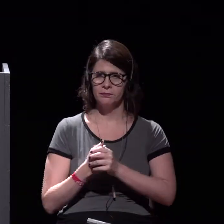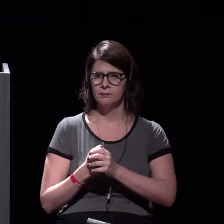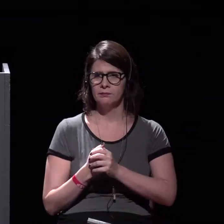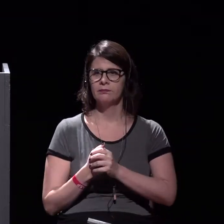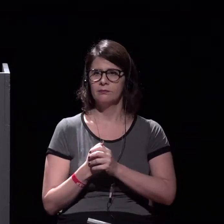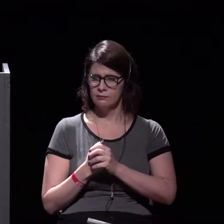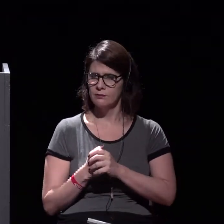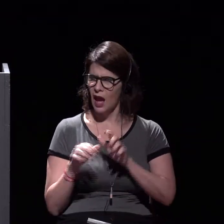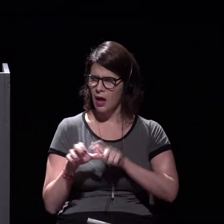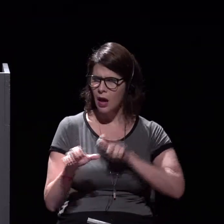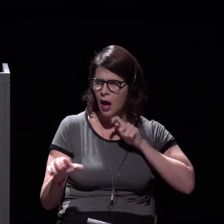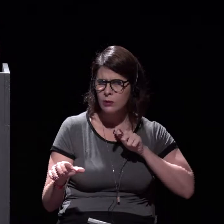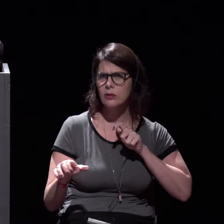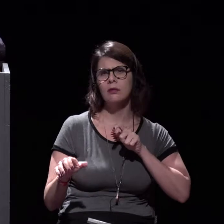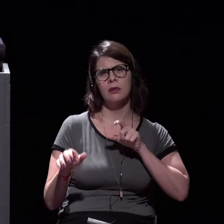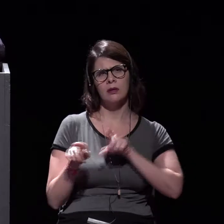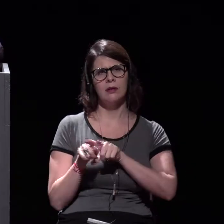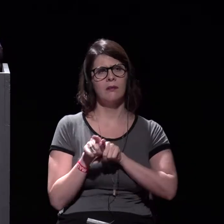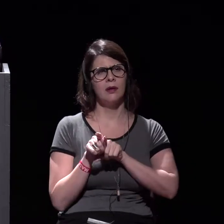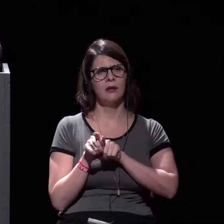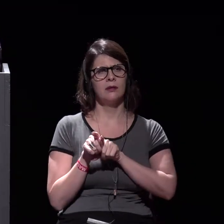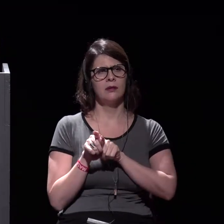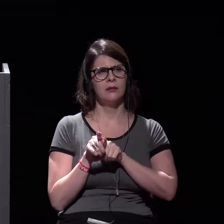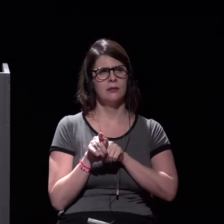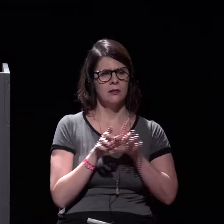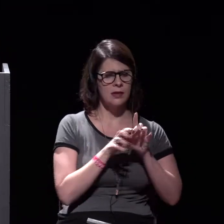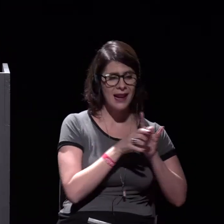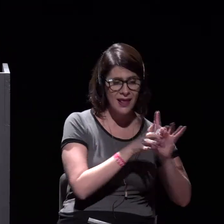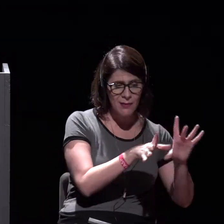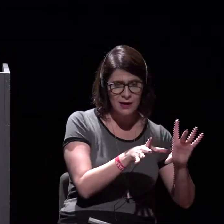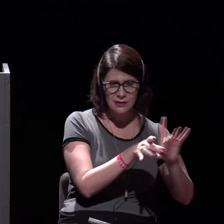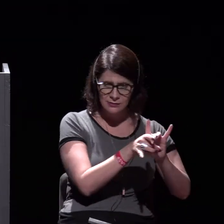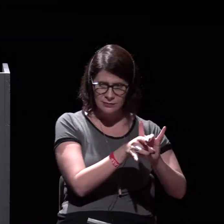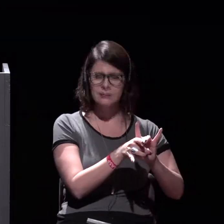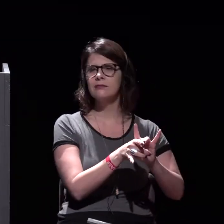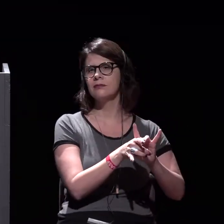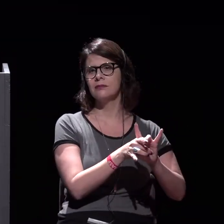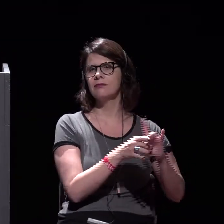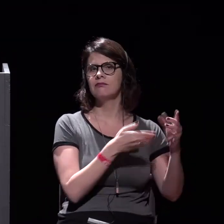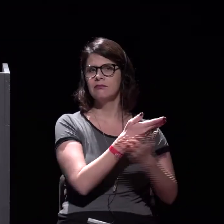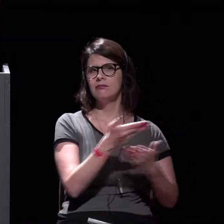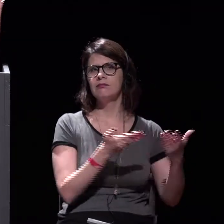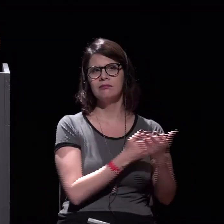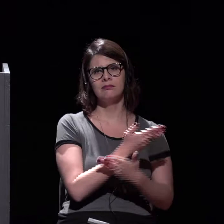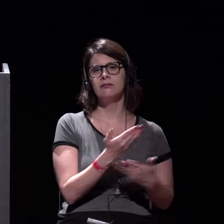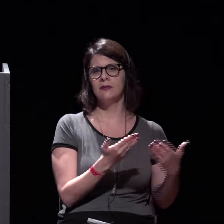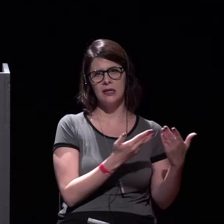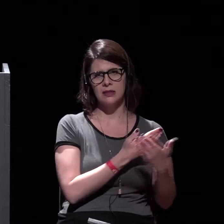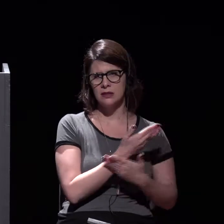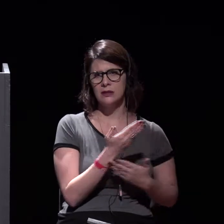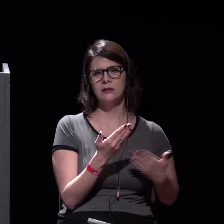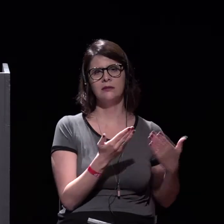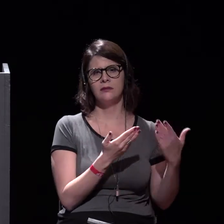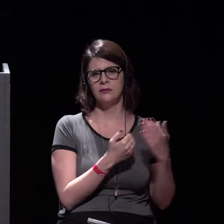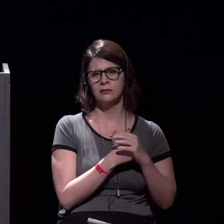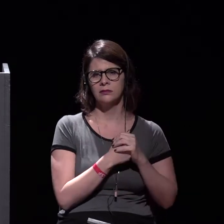with liberation, in itself an earlier iteration of the desire for colonization, as in the philosophies